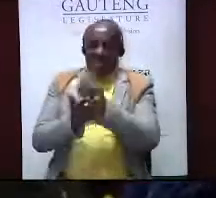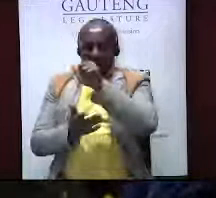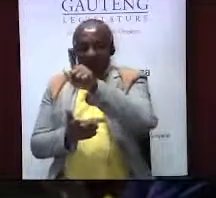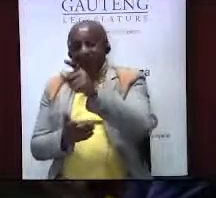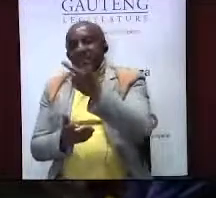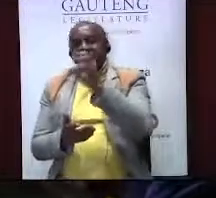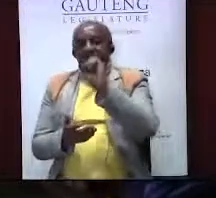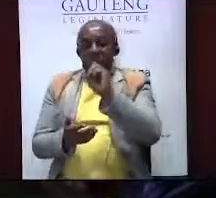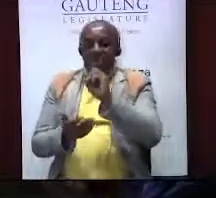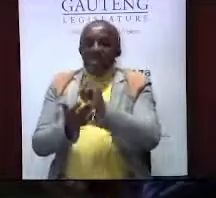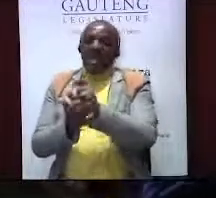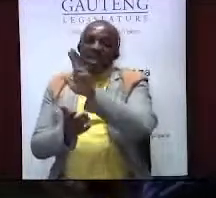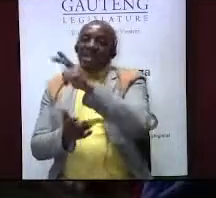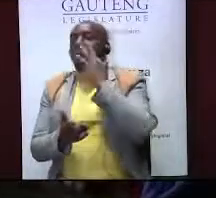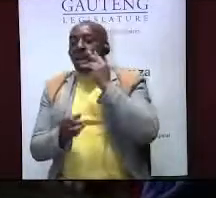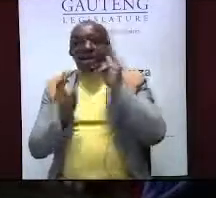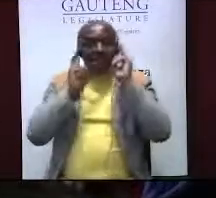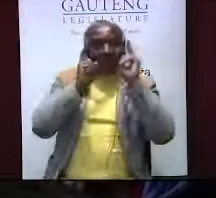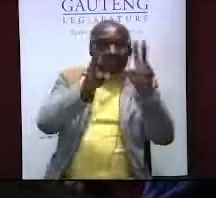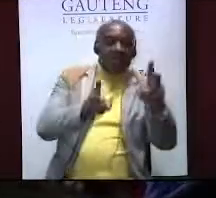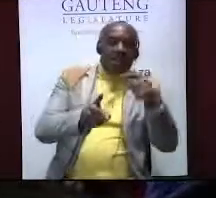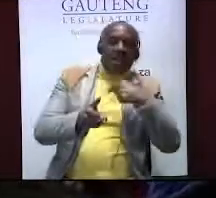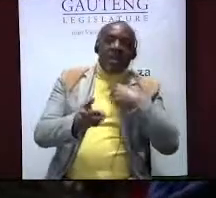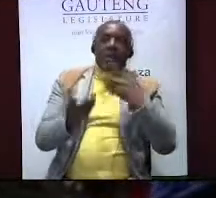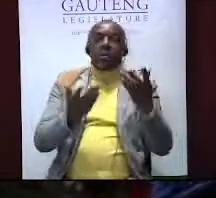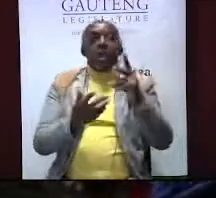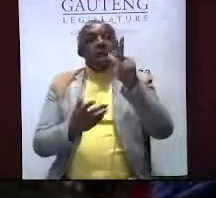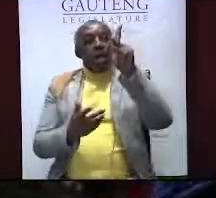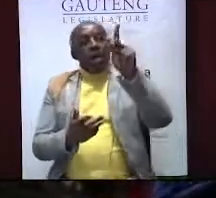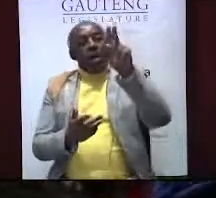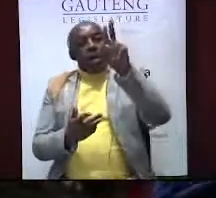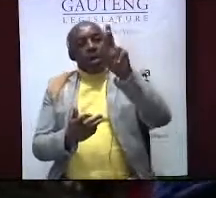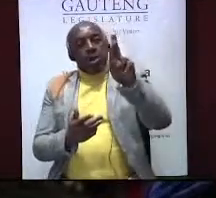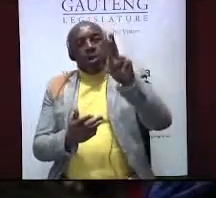2018, when she came to visit us in Krugersdorp prison.